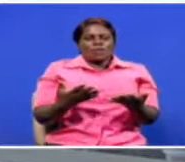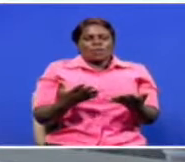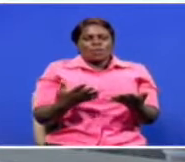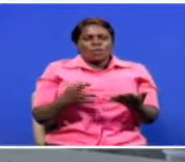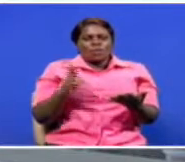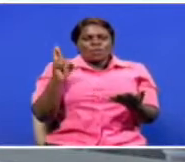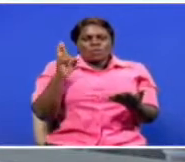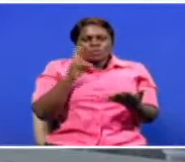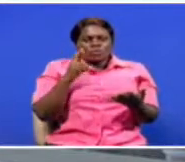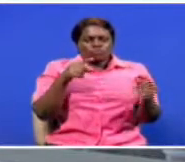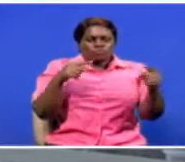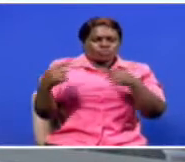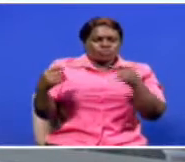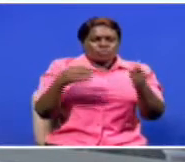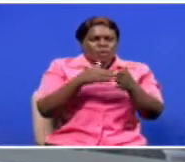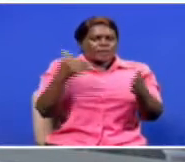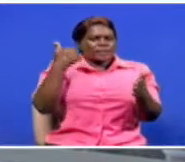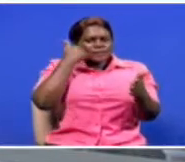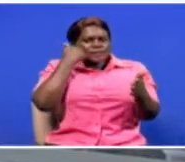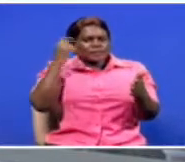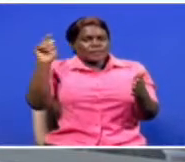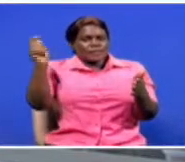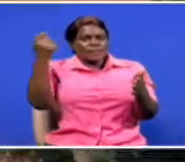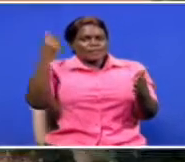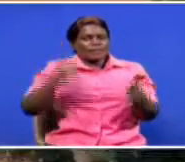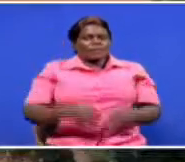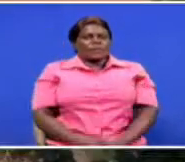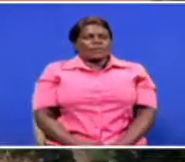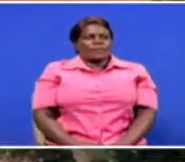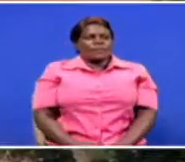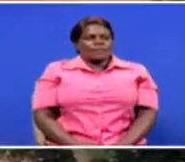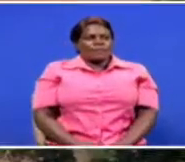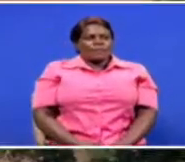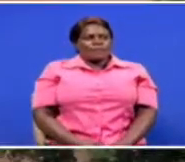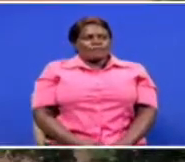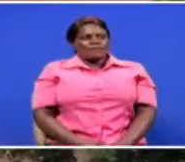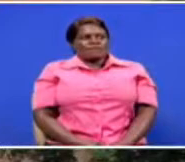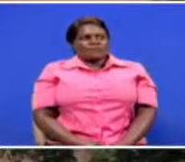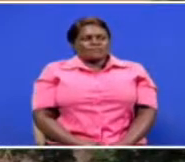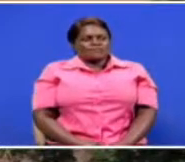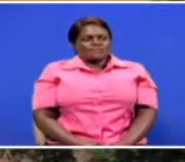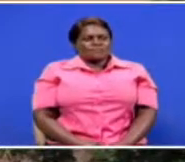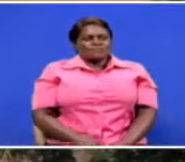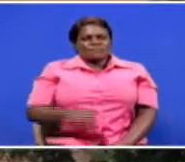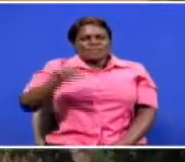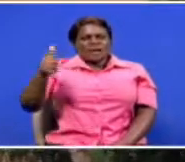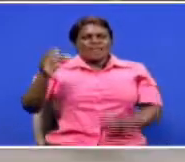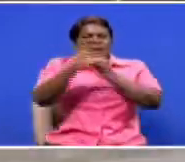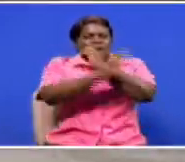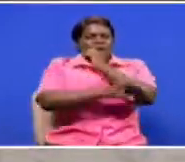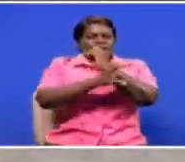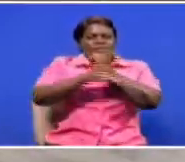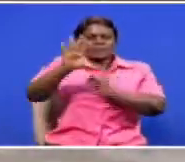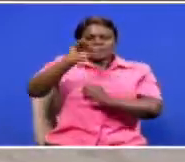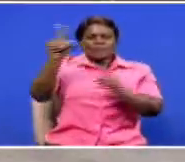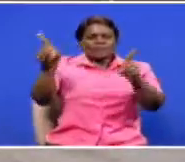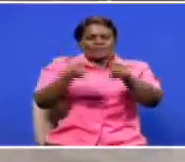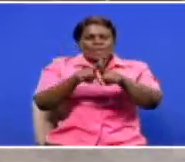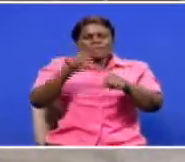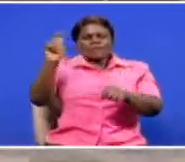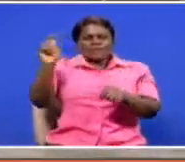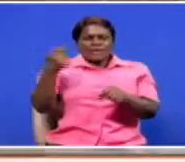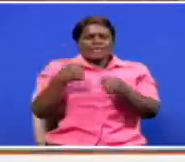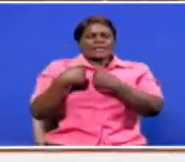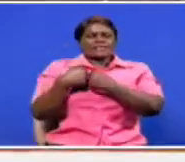threaten the fight against the disease in Kenya. Like its counterparts in the continent, Kenya continues